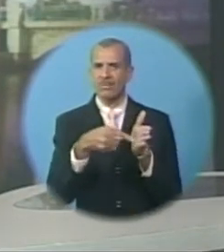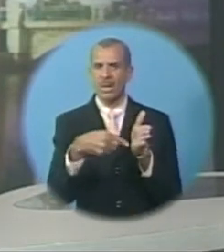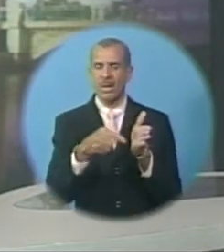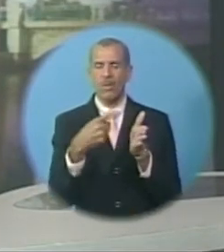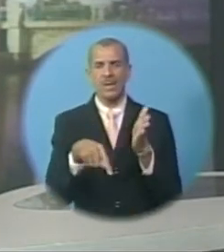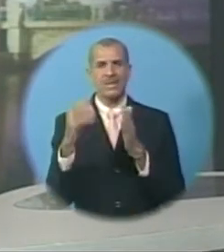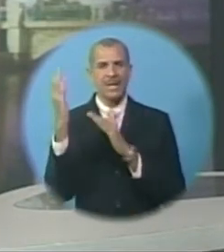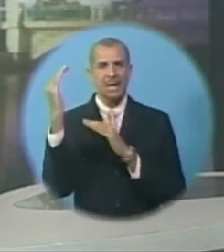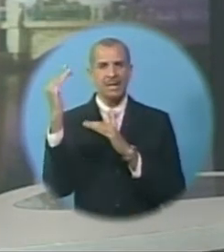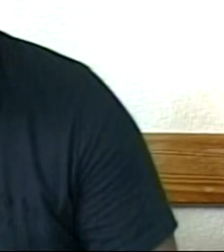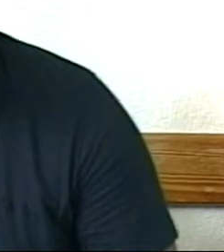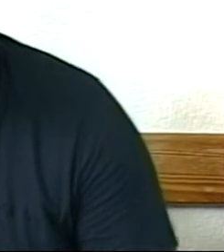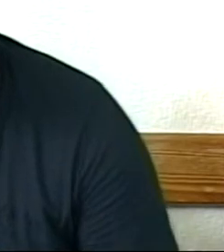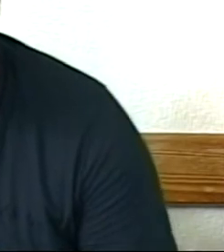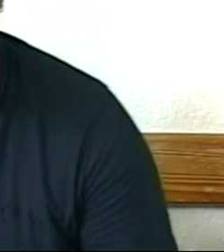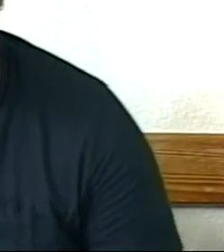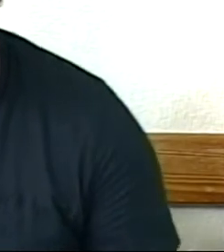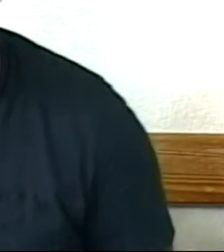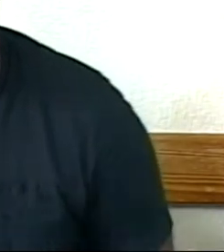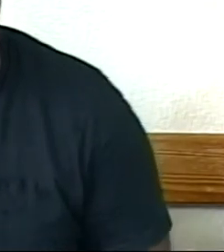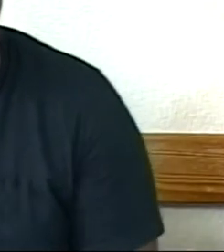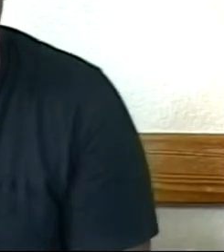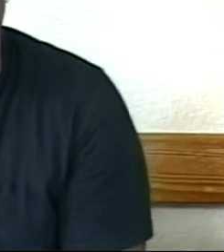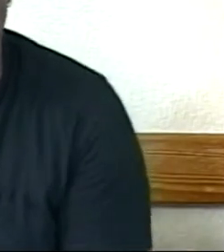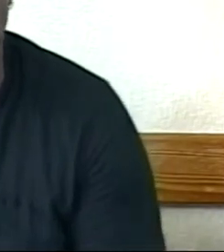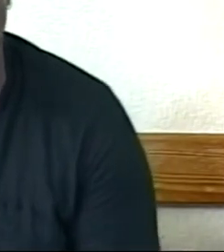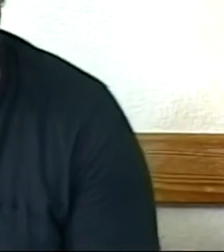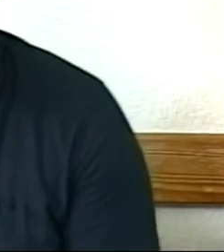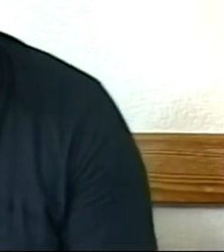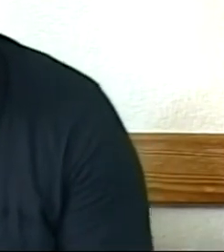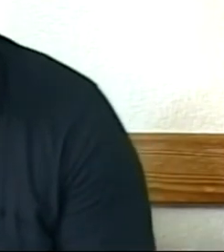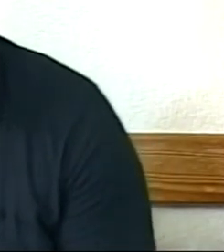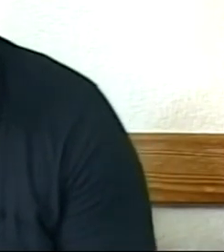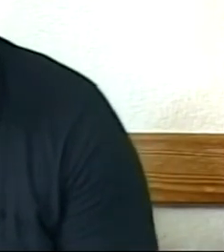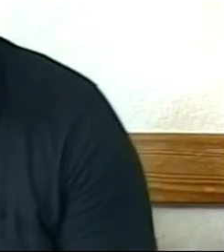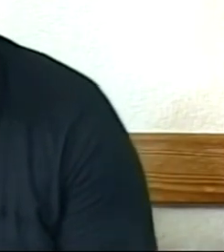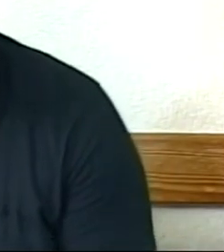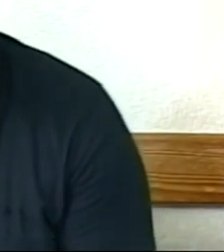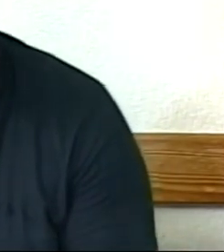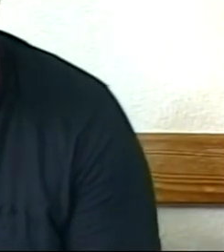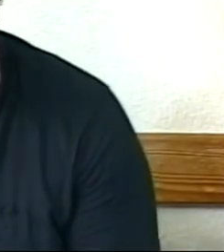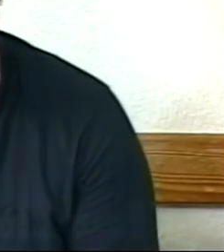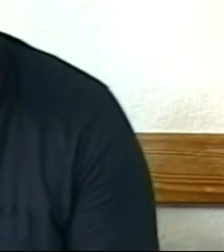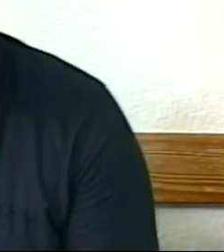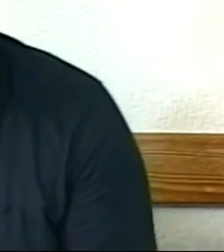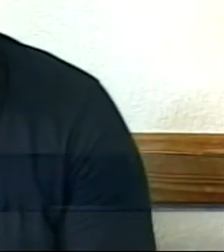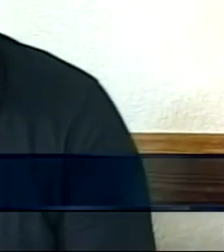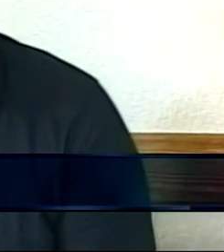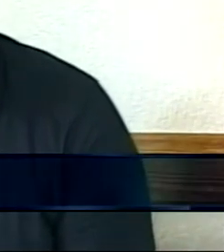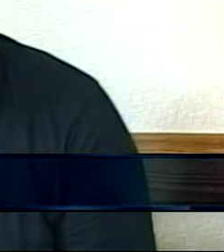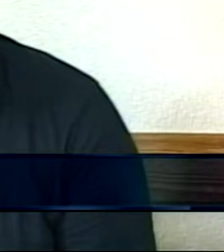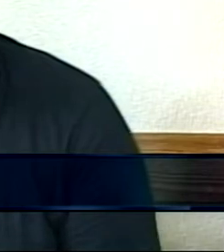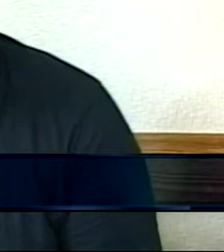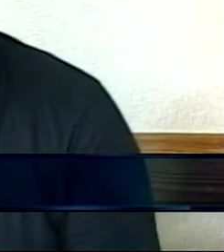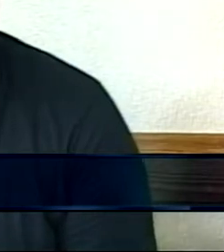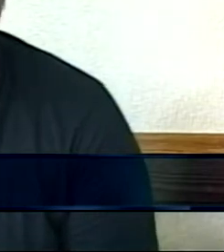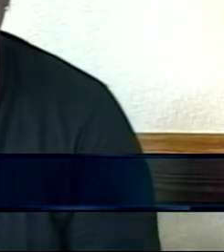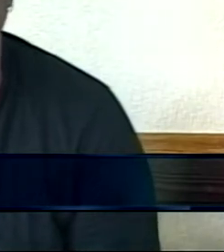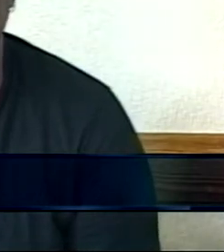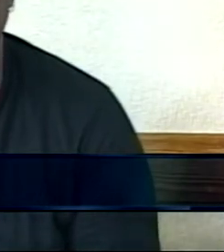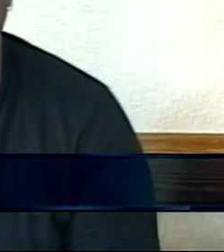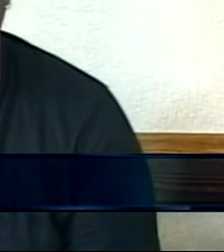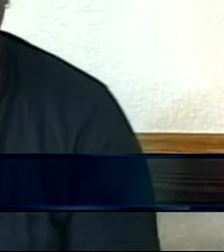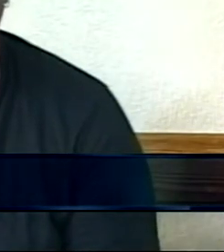expect. We're playing against some high schools and ages from 19 to